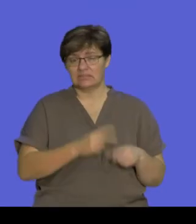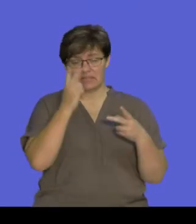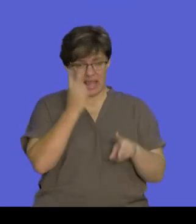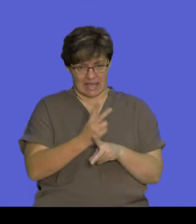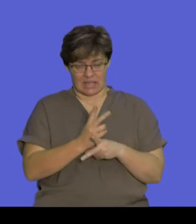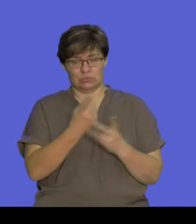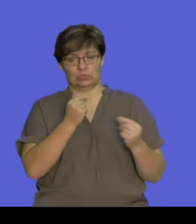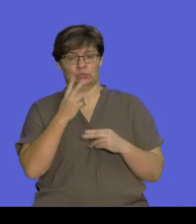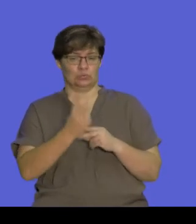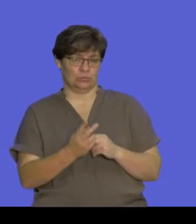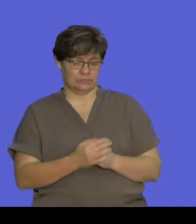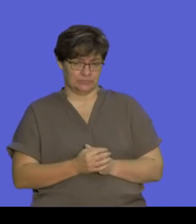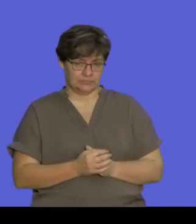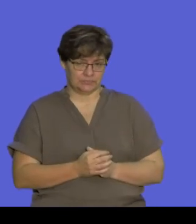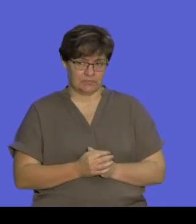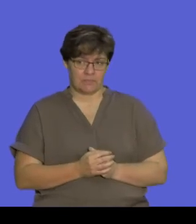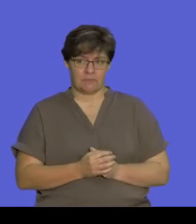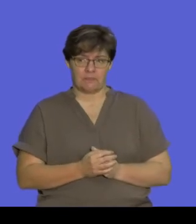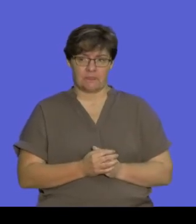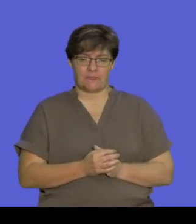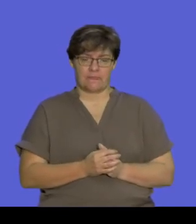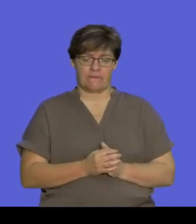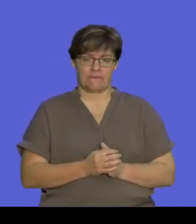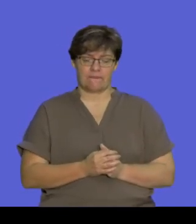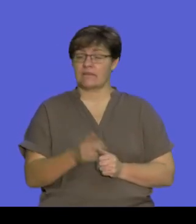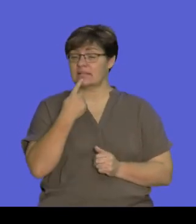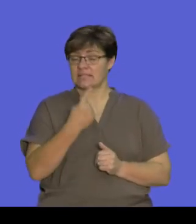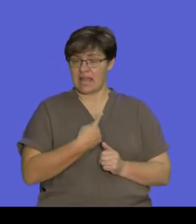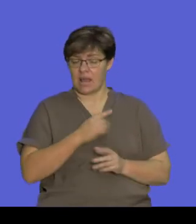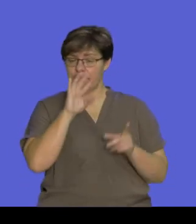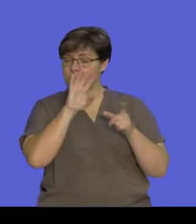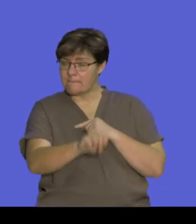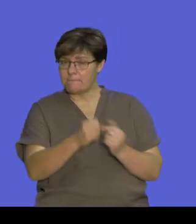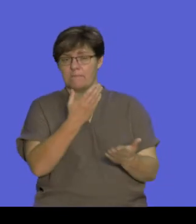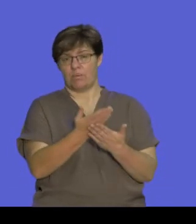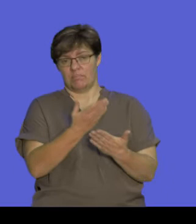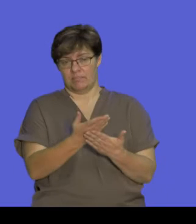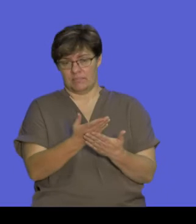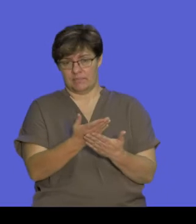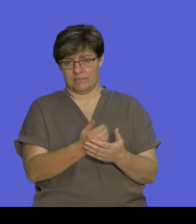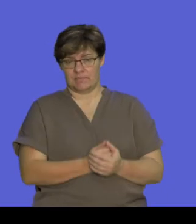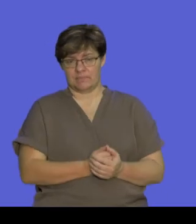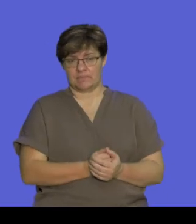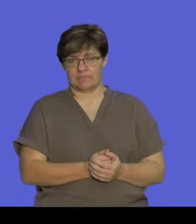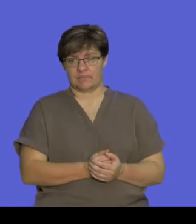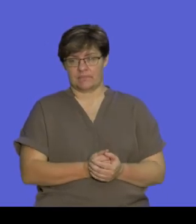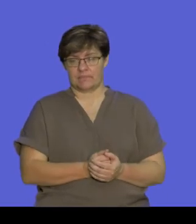calculations. Here we go. It says determine the probability